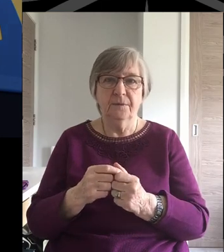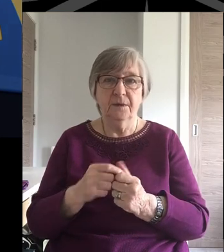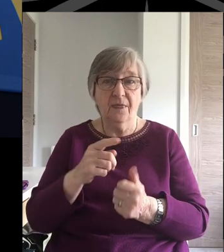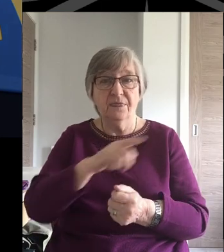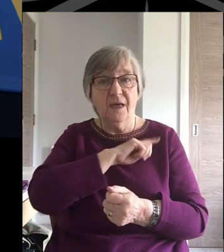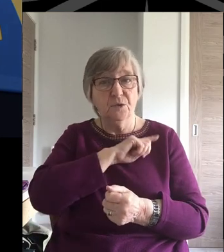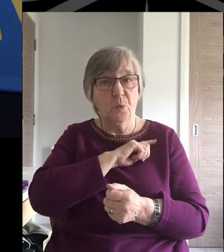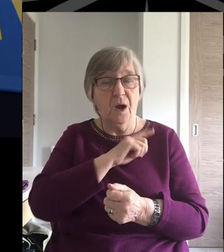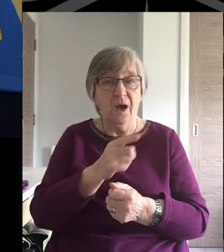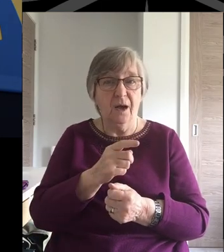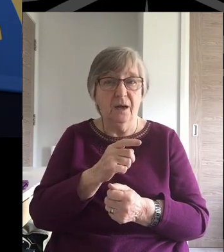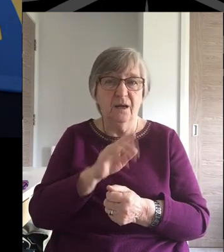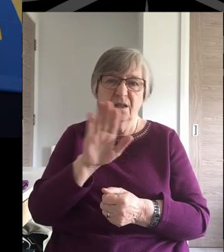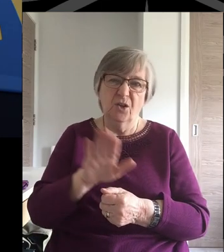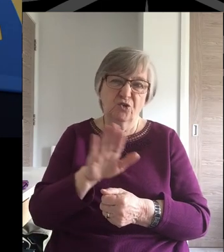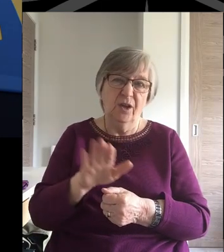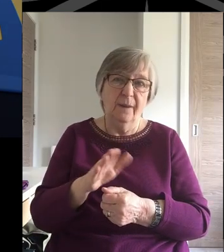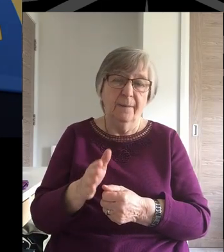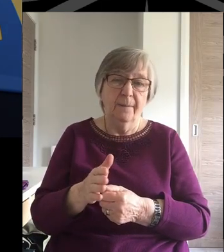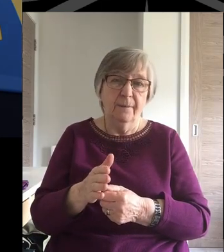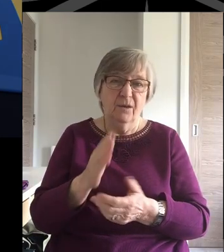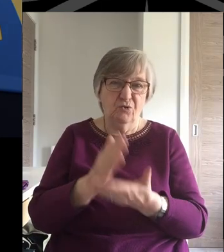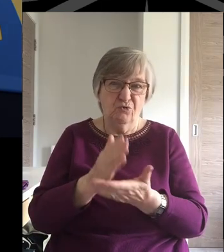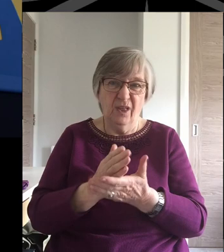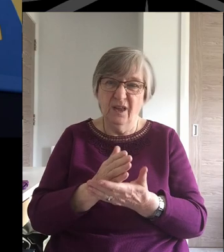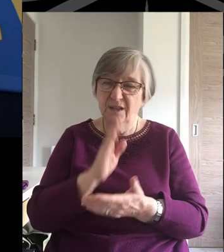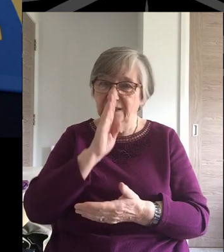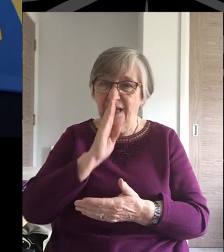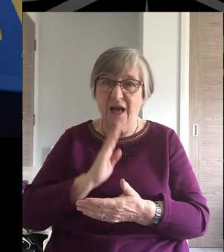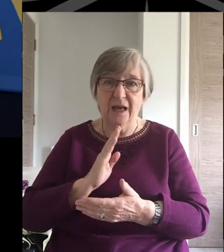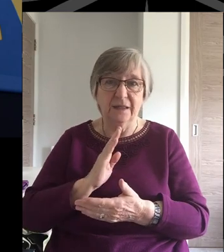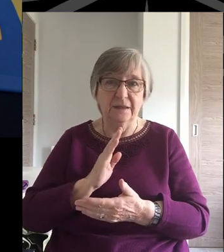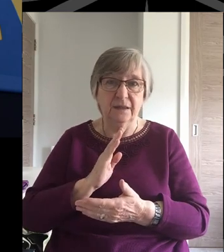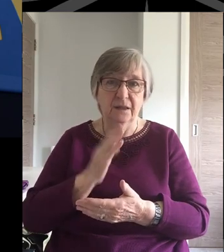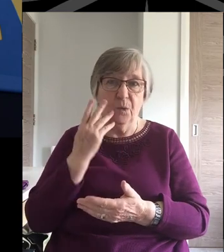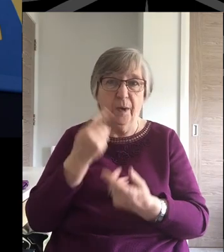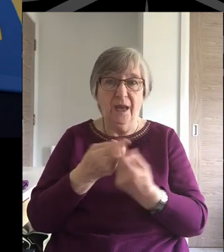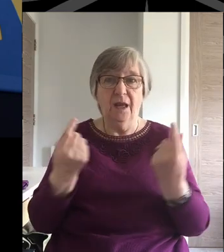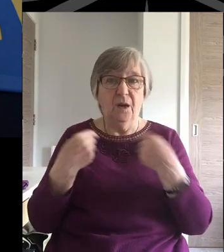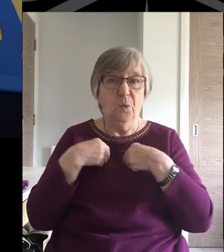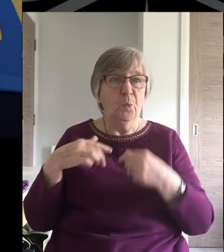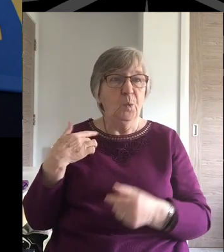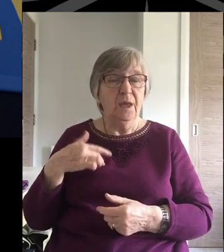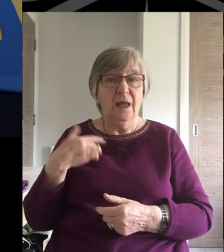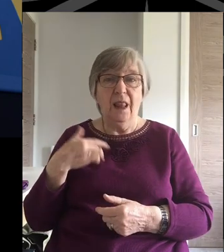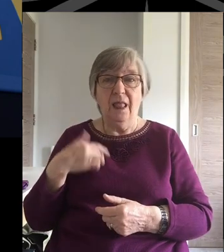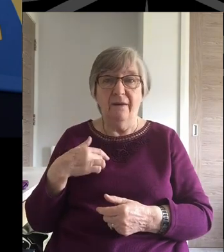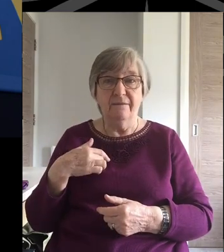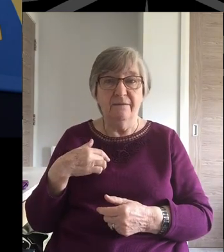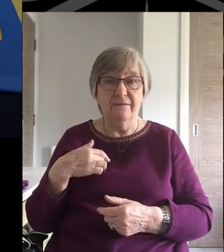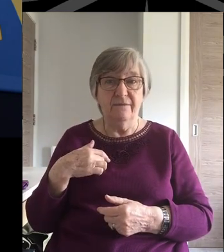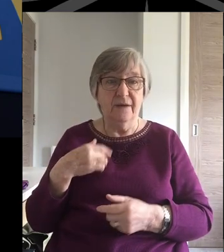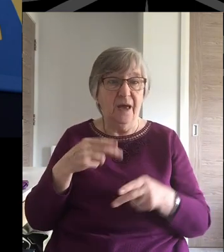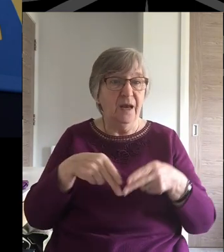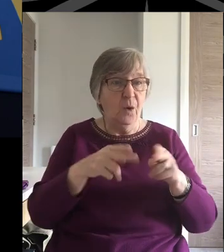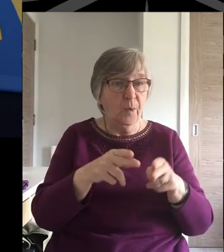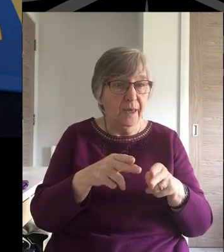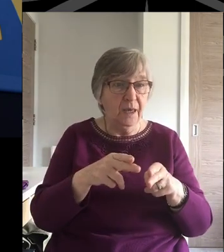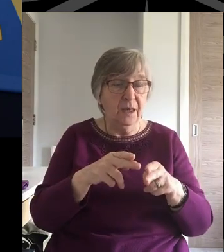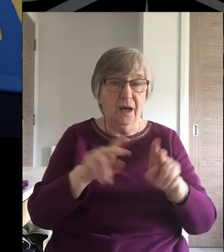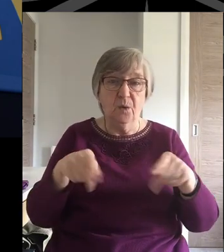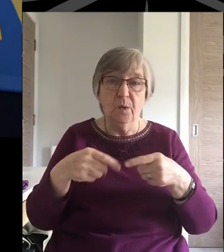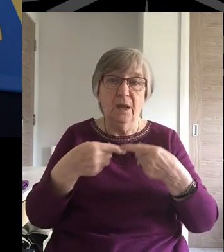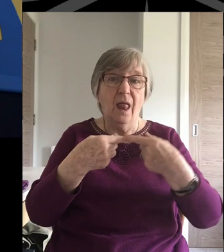That's why it's such a shame, such a tragedy when we live in such a way, and when we give